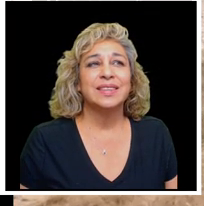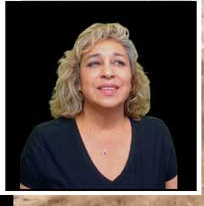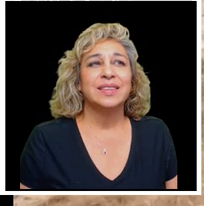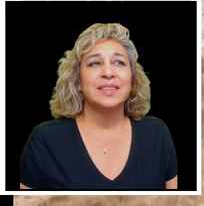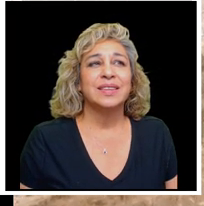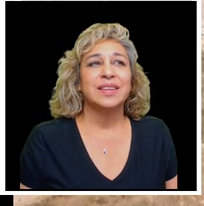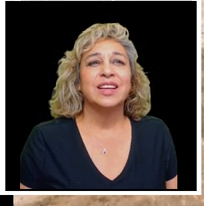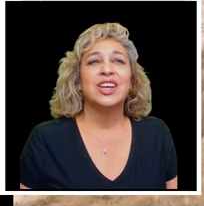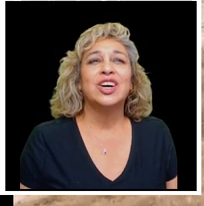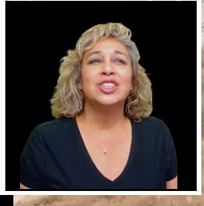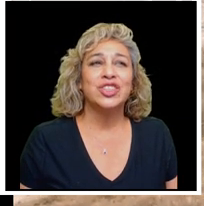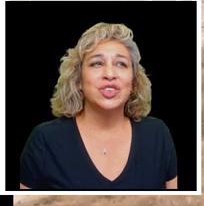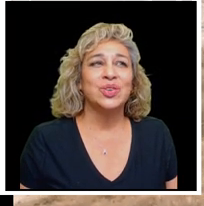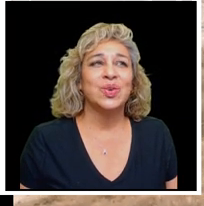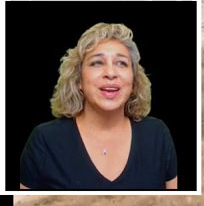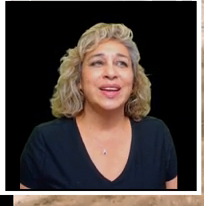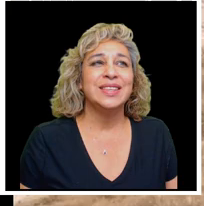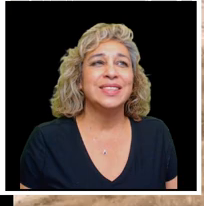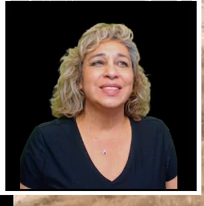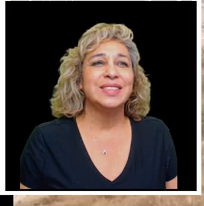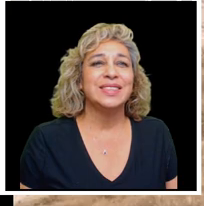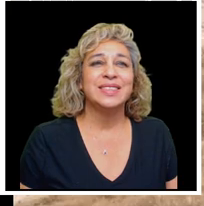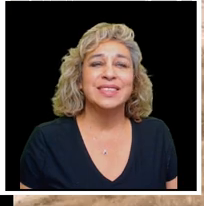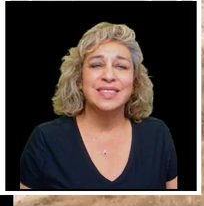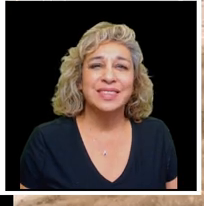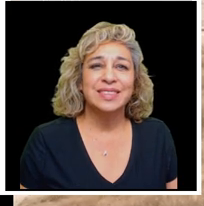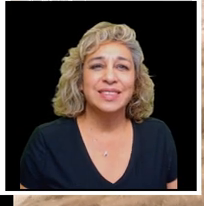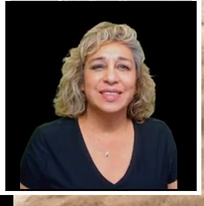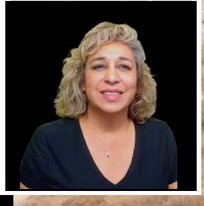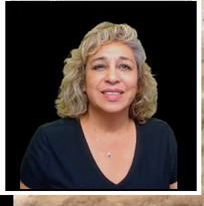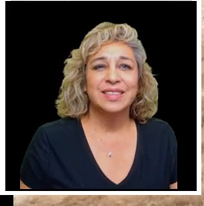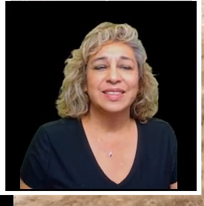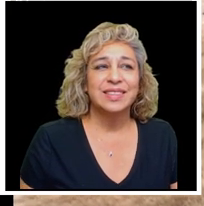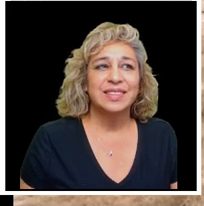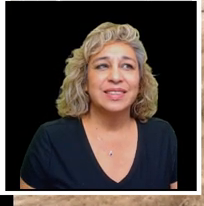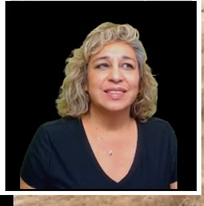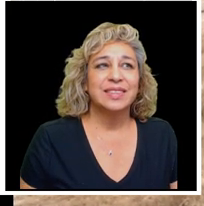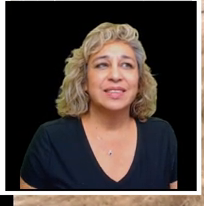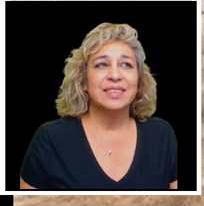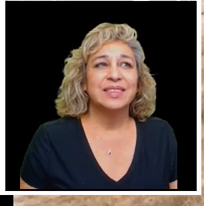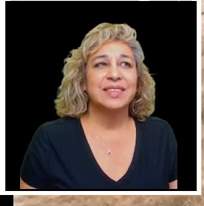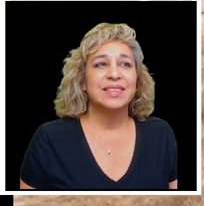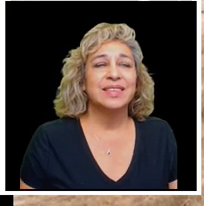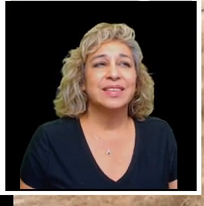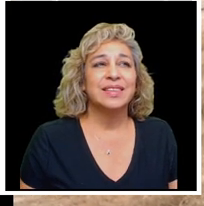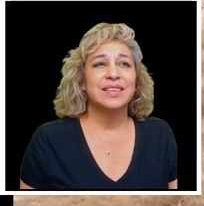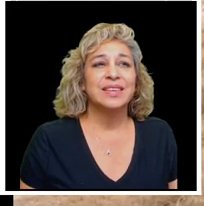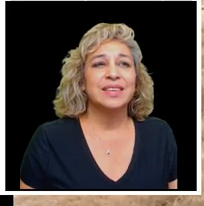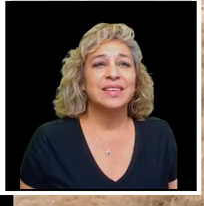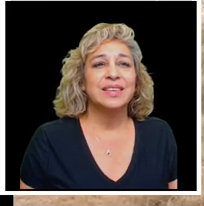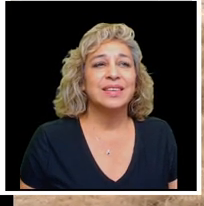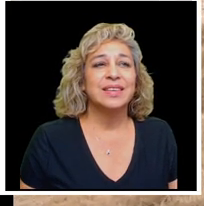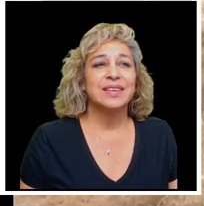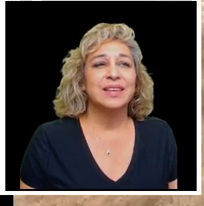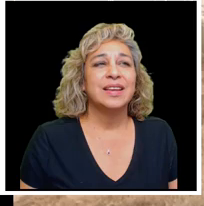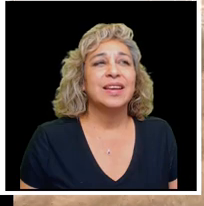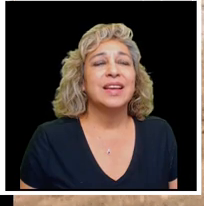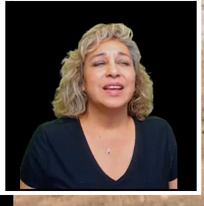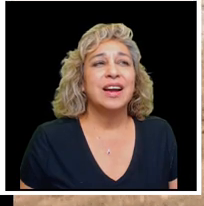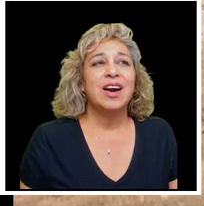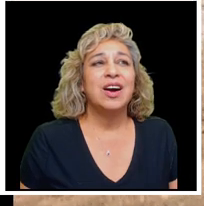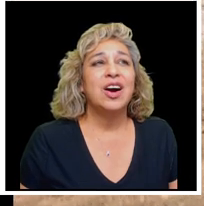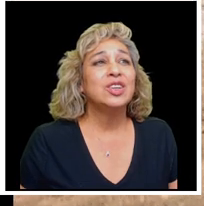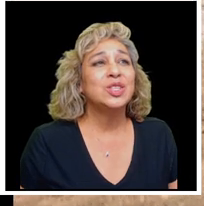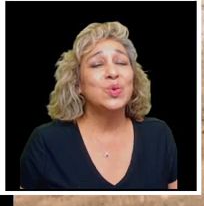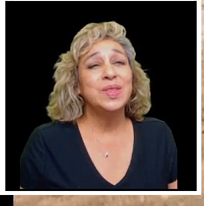disillusion cultural greatness Anto in a popper race by NECA